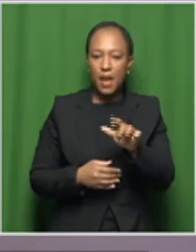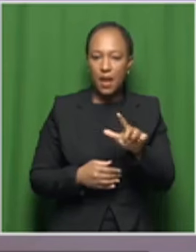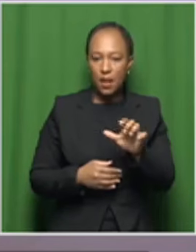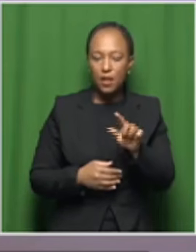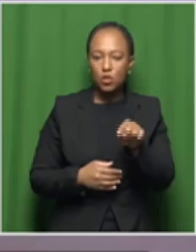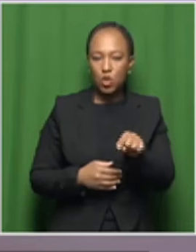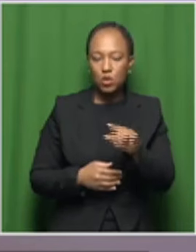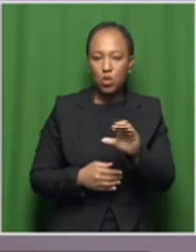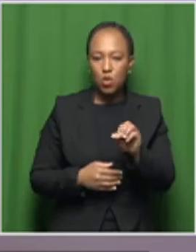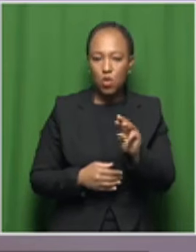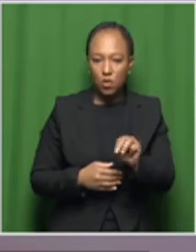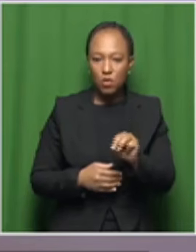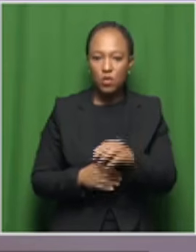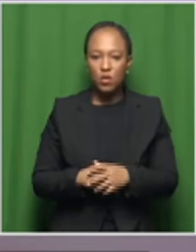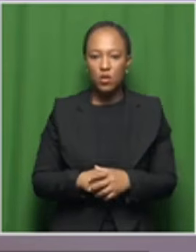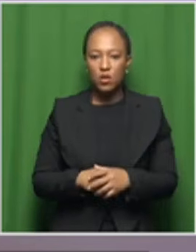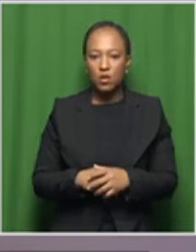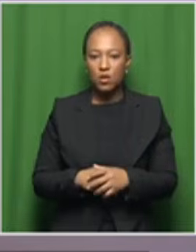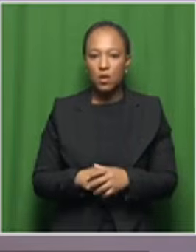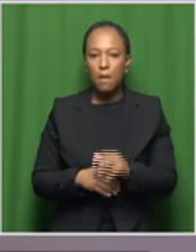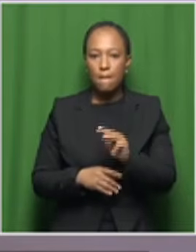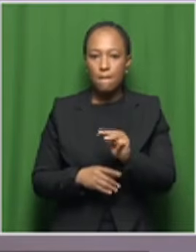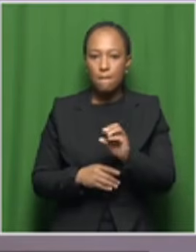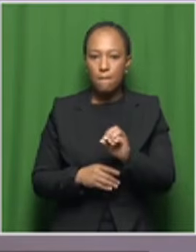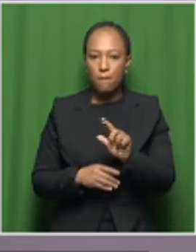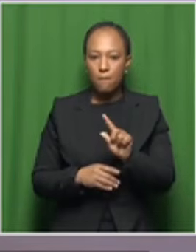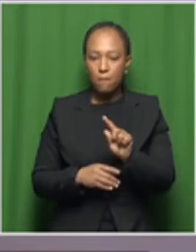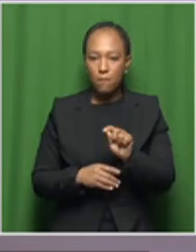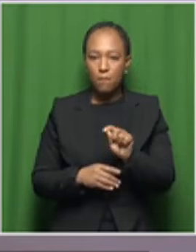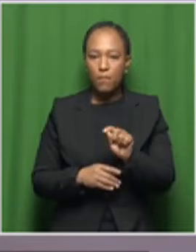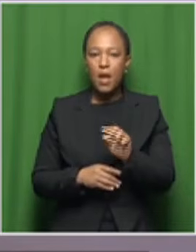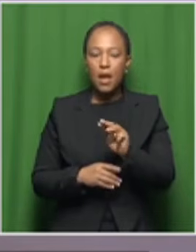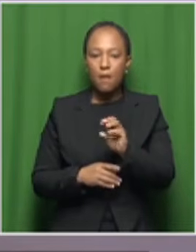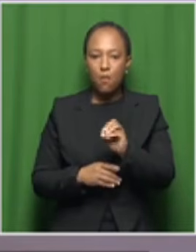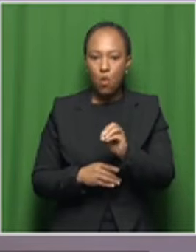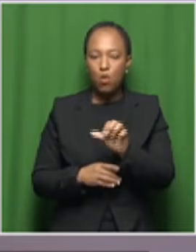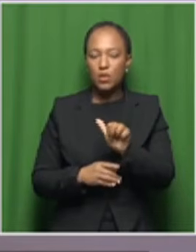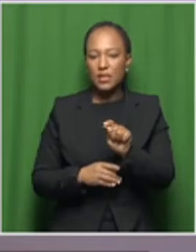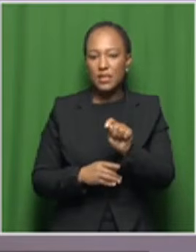mutalesasa@gmail.com. Okay, so and that's Mutale without an H. Yeah, it's